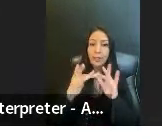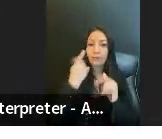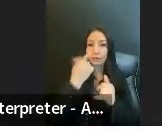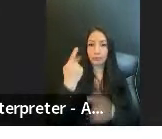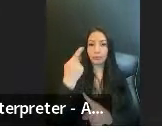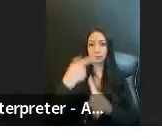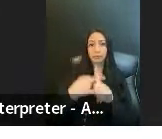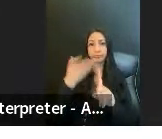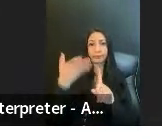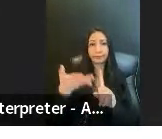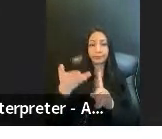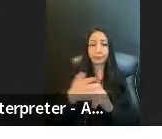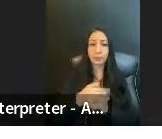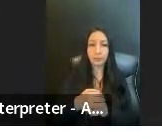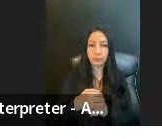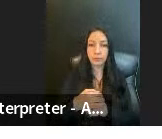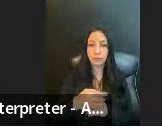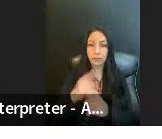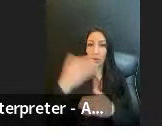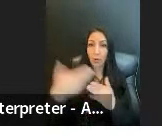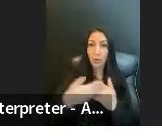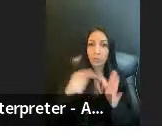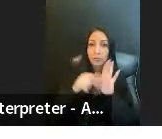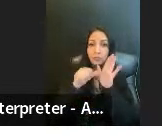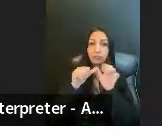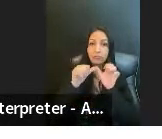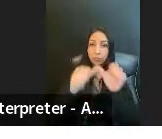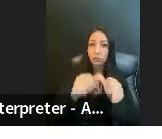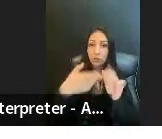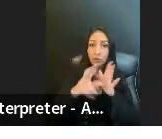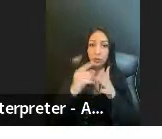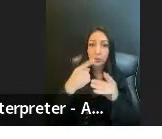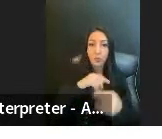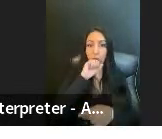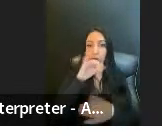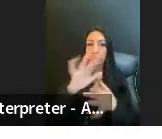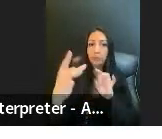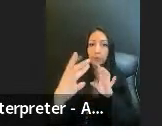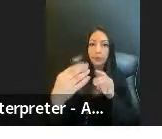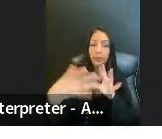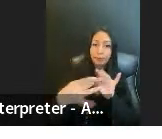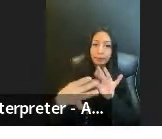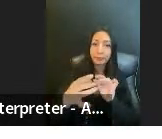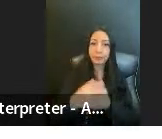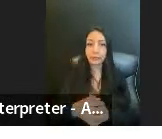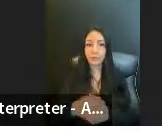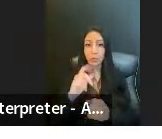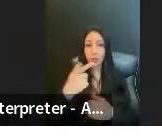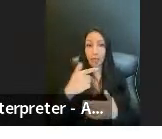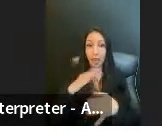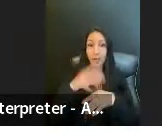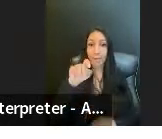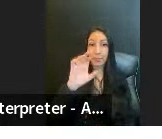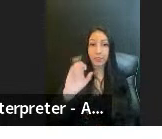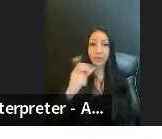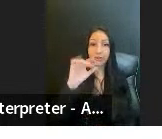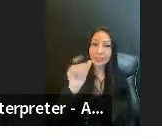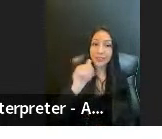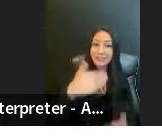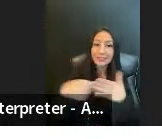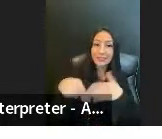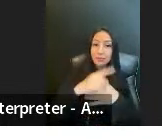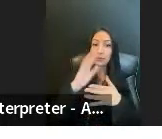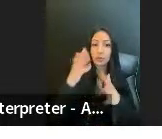month. You're welcome to continue to review them. We would love your feedback and comments. And on March 10th next week, there will be a